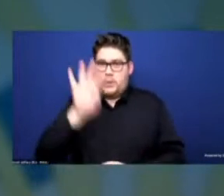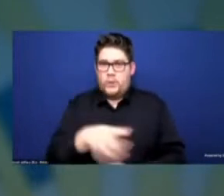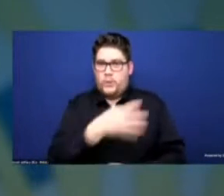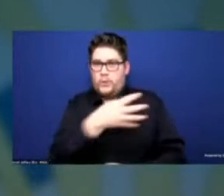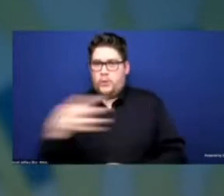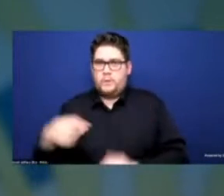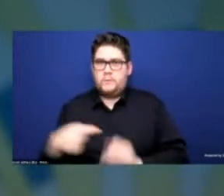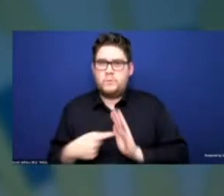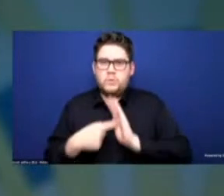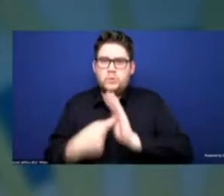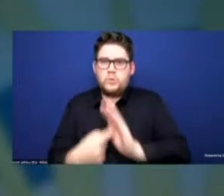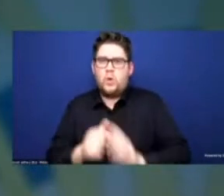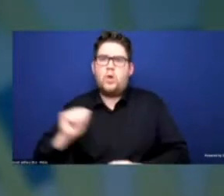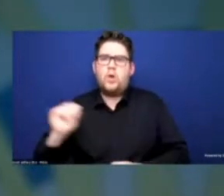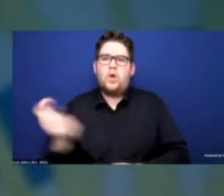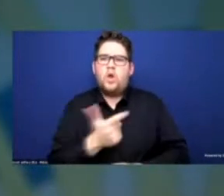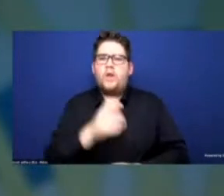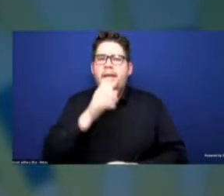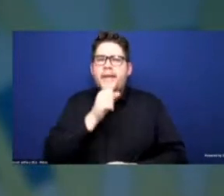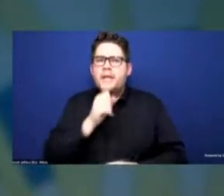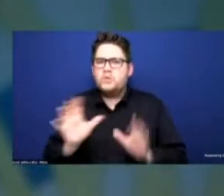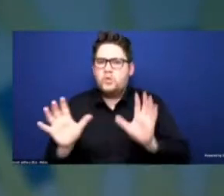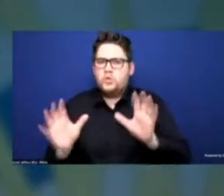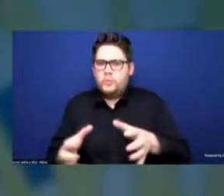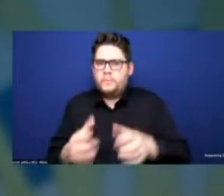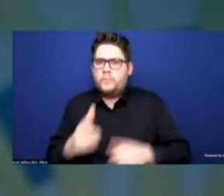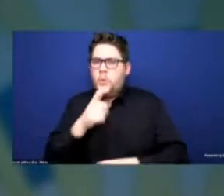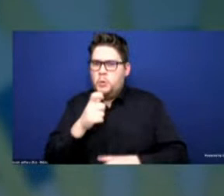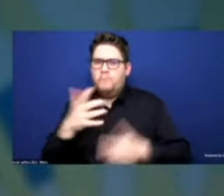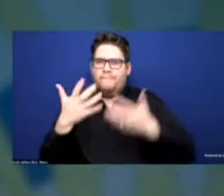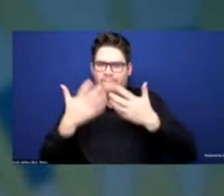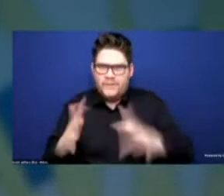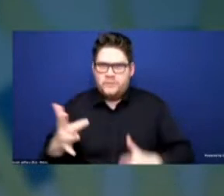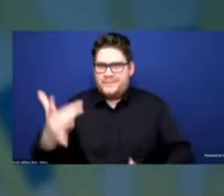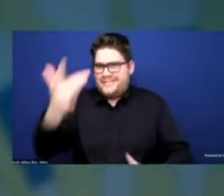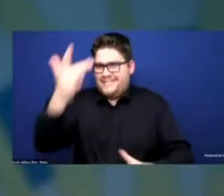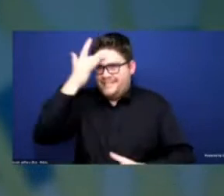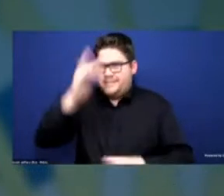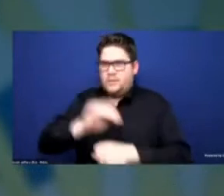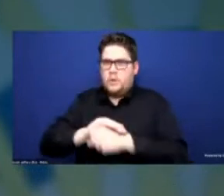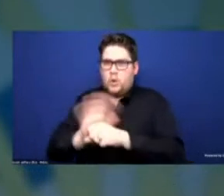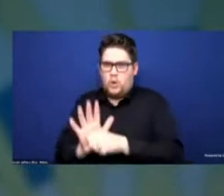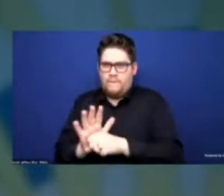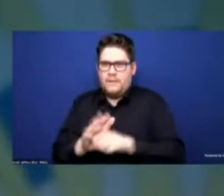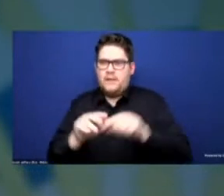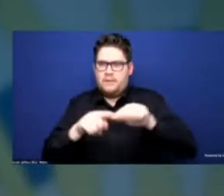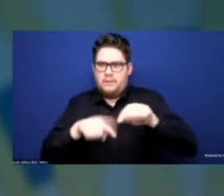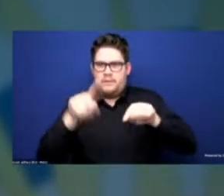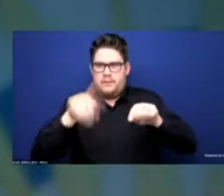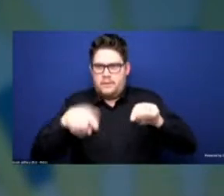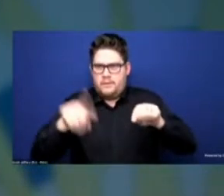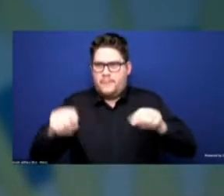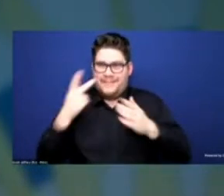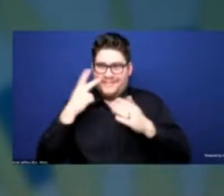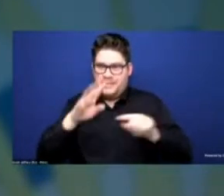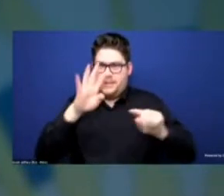infected with COVID-19, so that's the overall epidemic curve. And on the bottom in the gray is